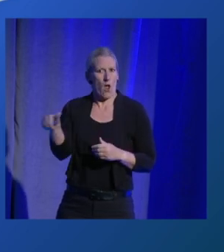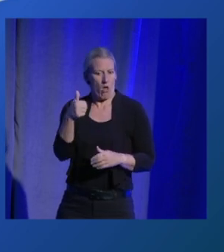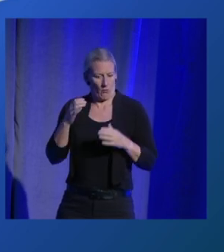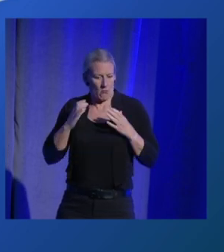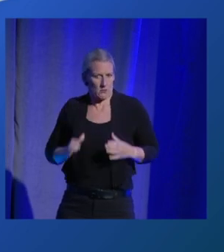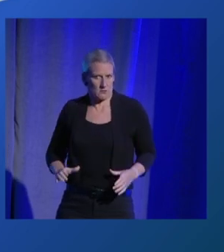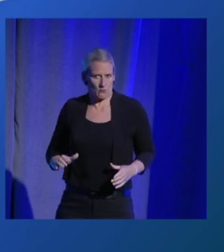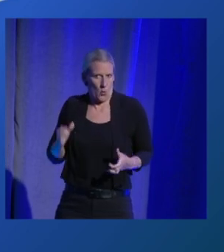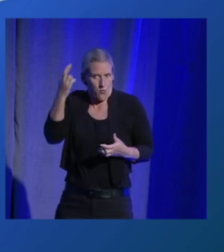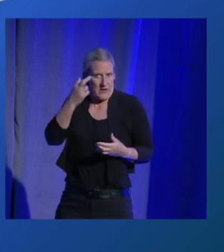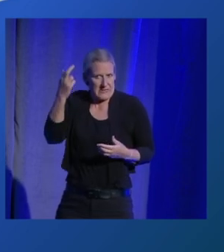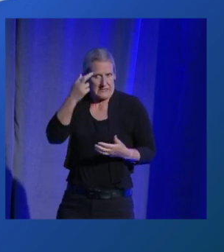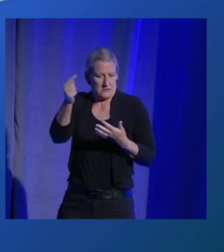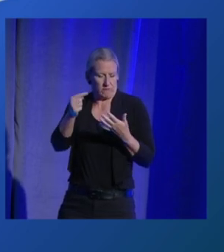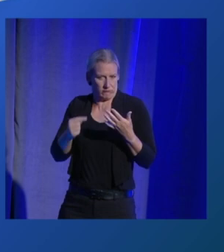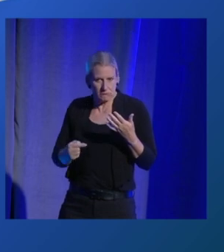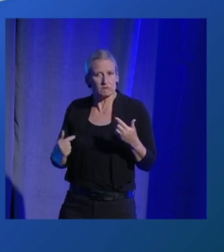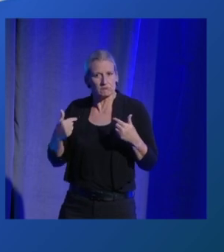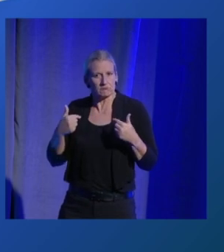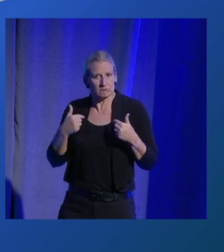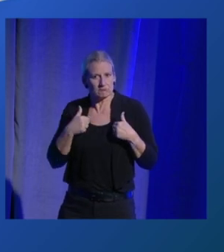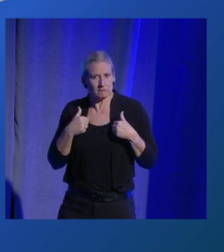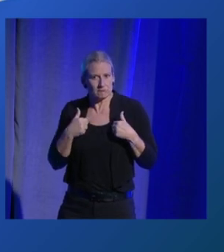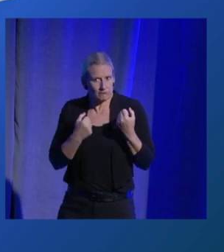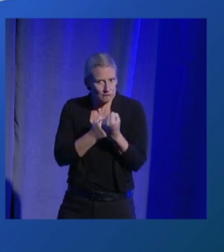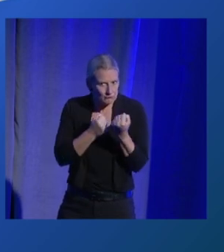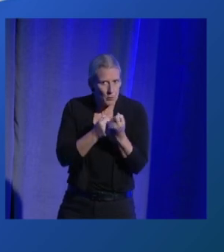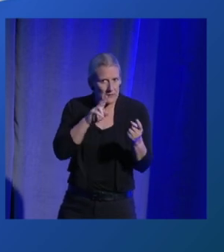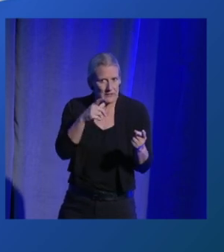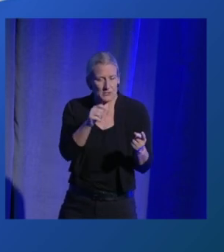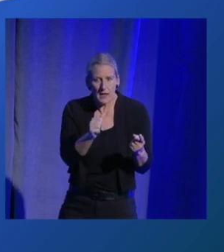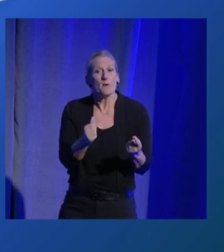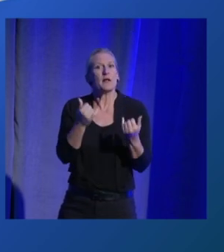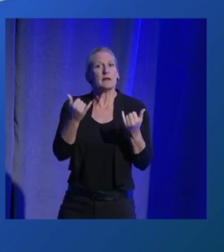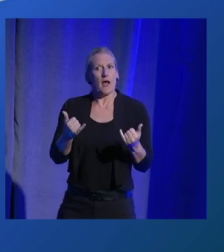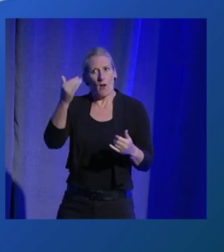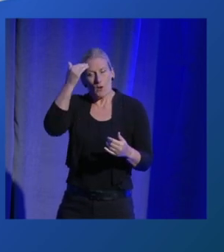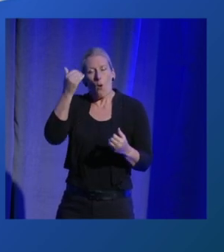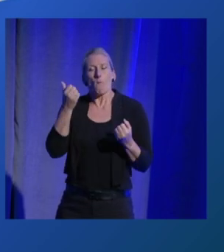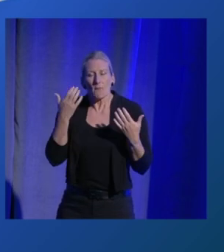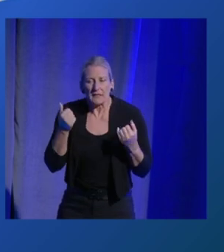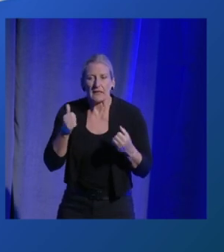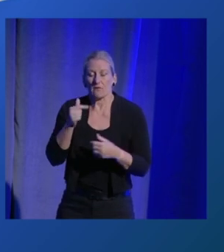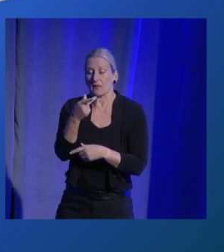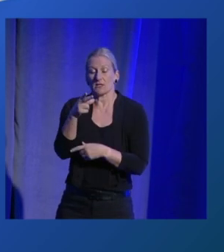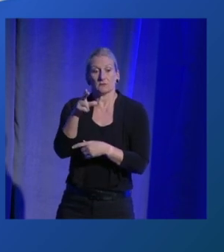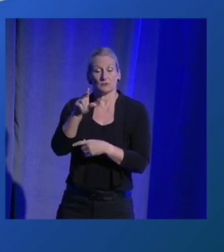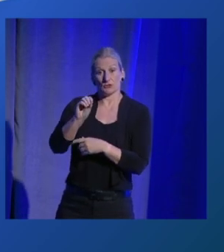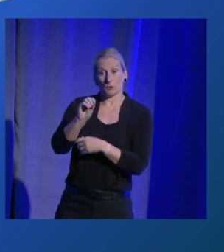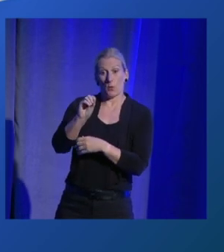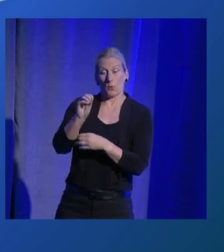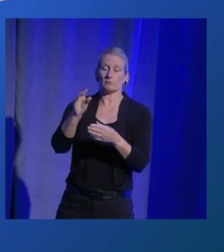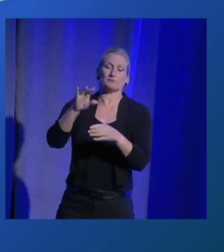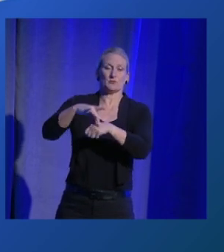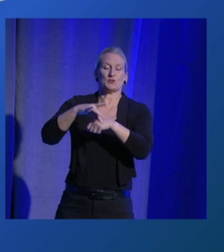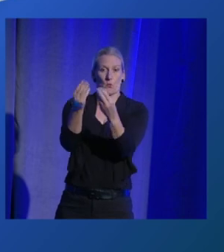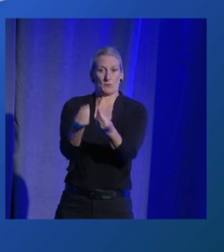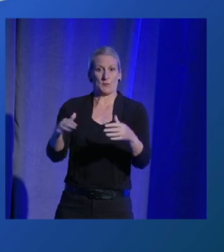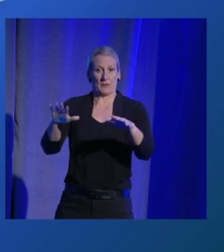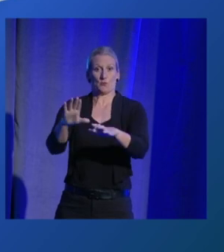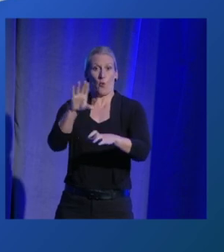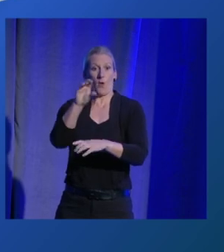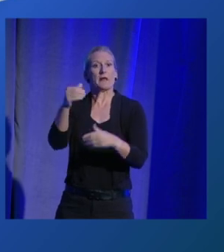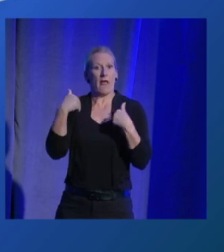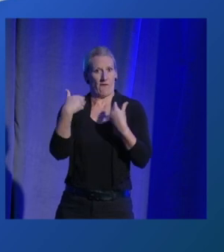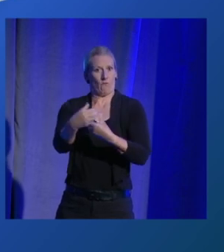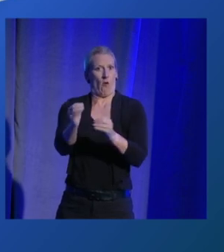calls and I know now that many of the geospacial commercial companies in the region have Offices here I